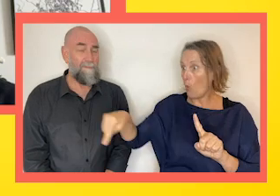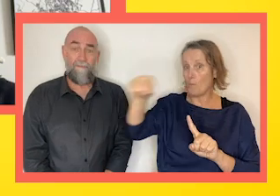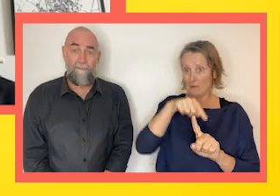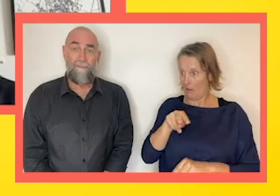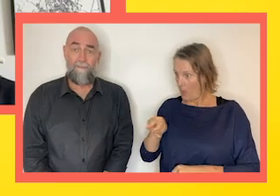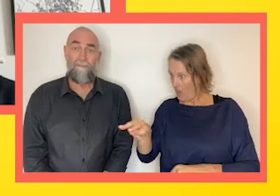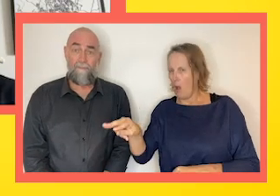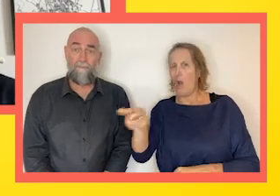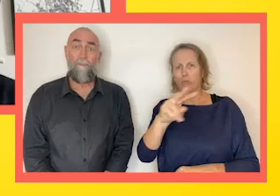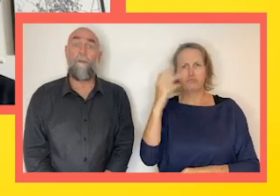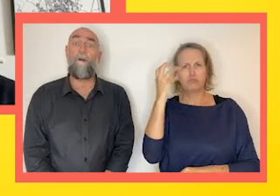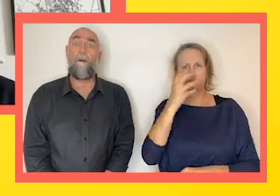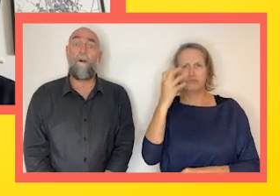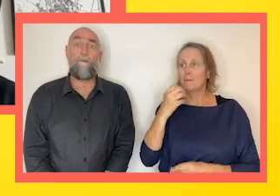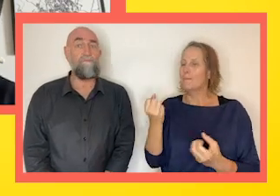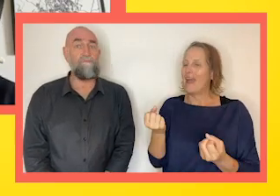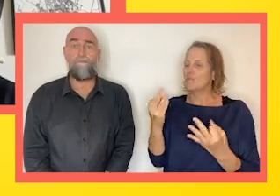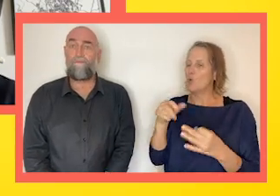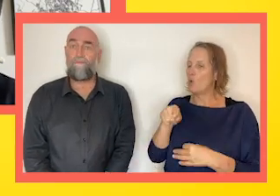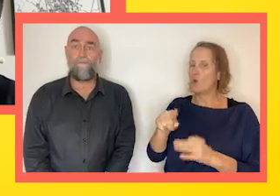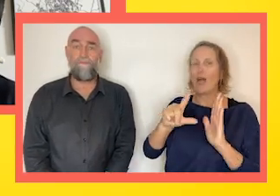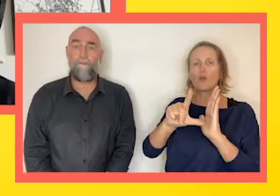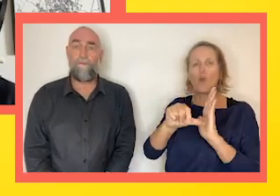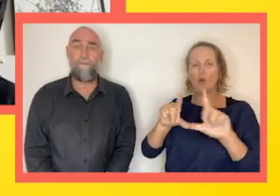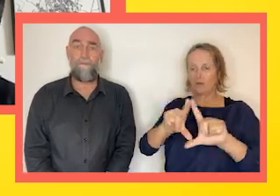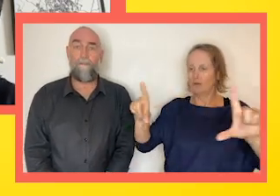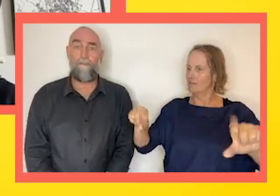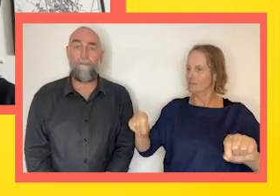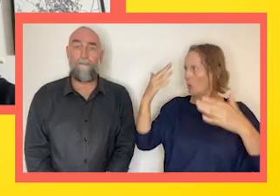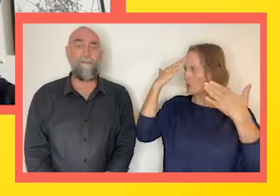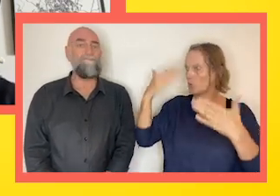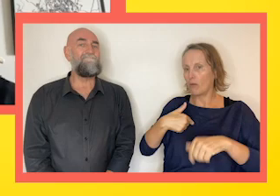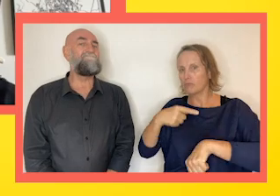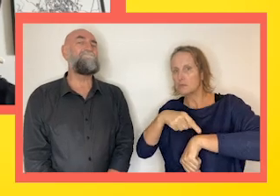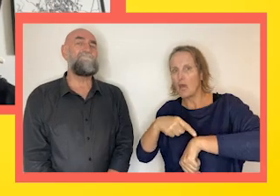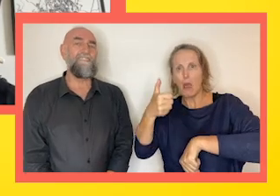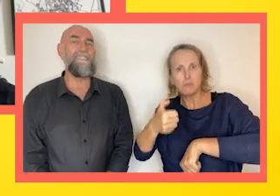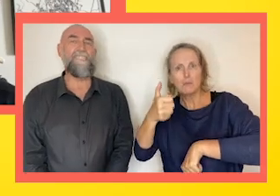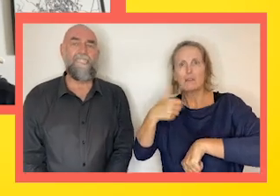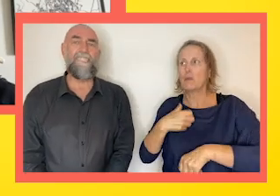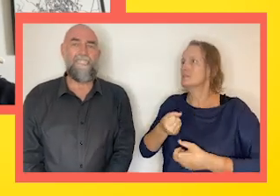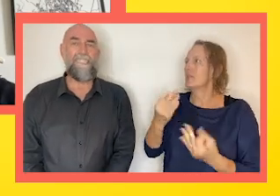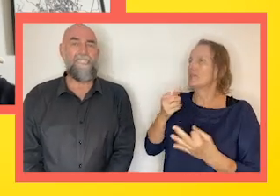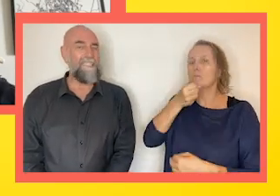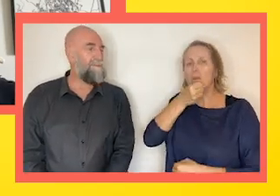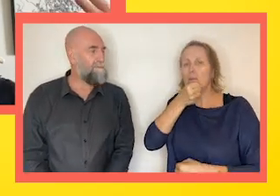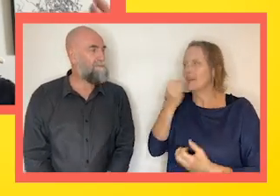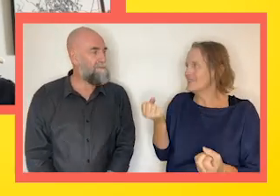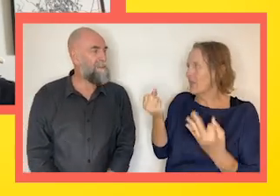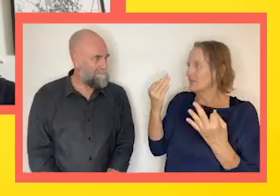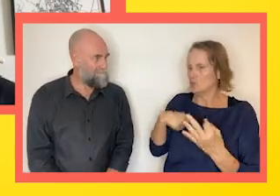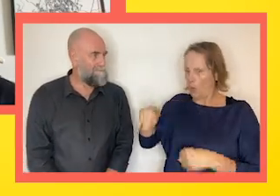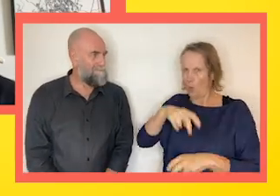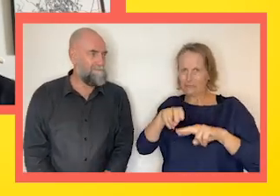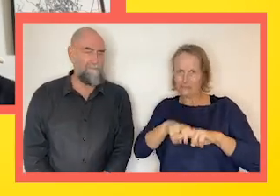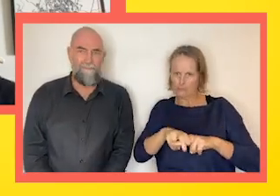but there was no clock working on the infield, so you couldn't see the time, and there was no ground announcer. And I was sitting there like, we were all